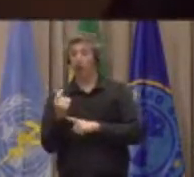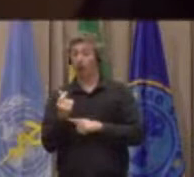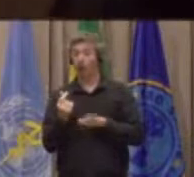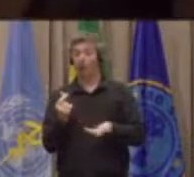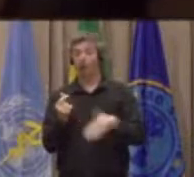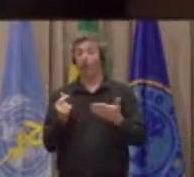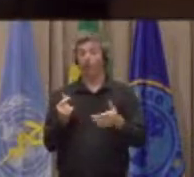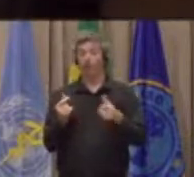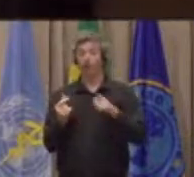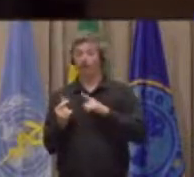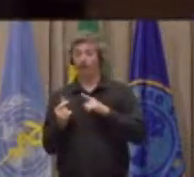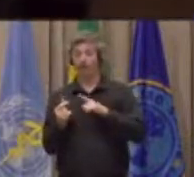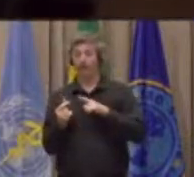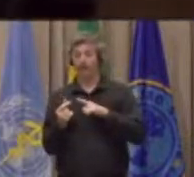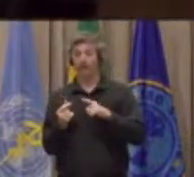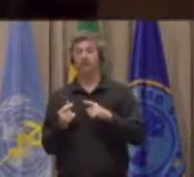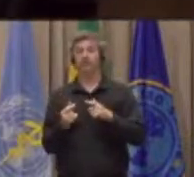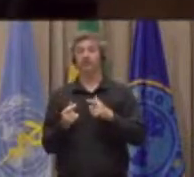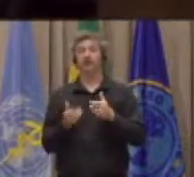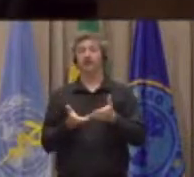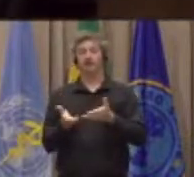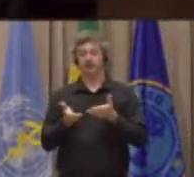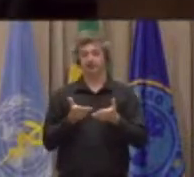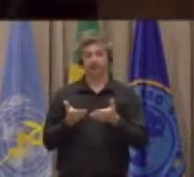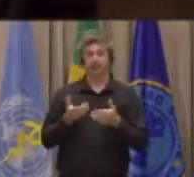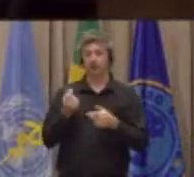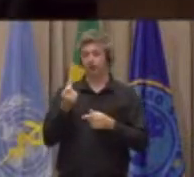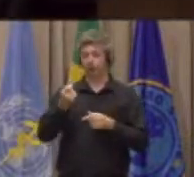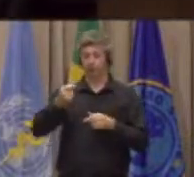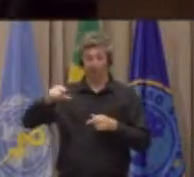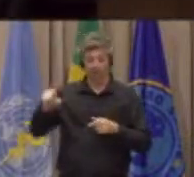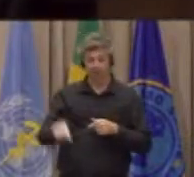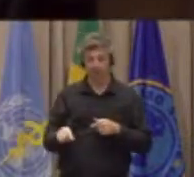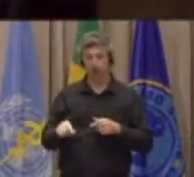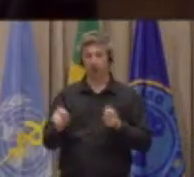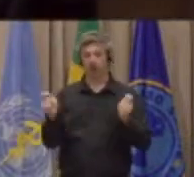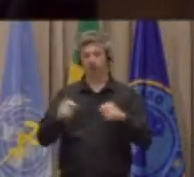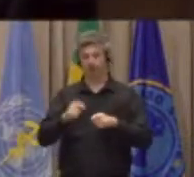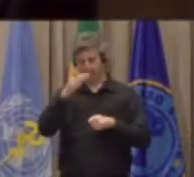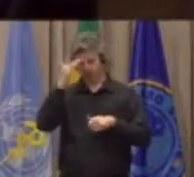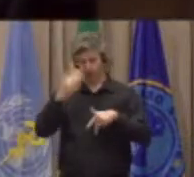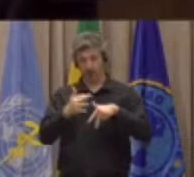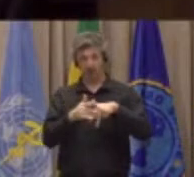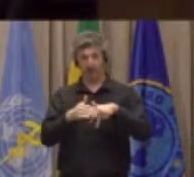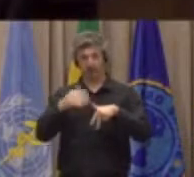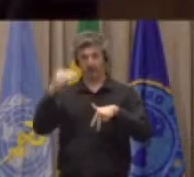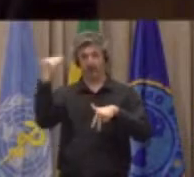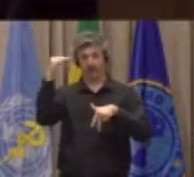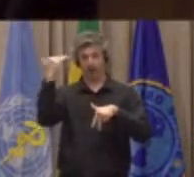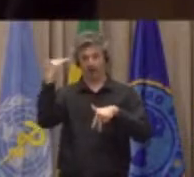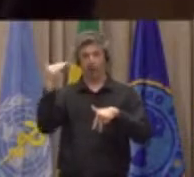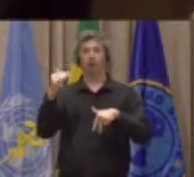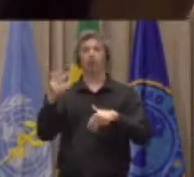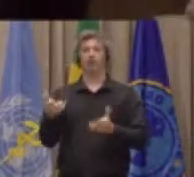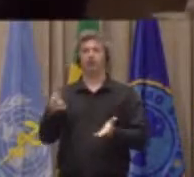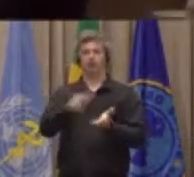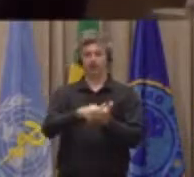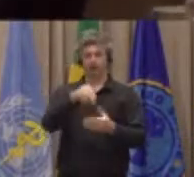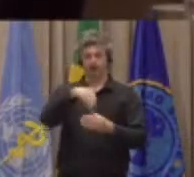to make a procreation of the cost of micro cost in